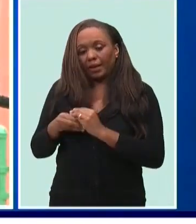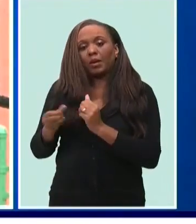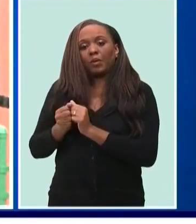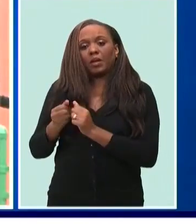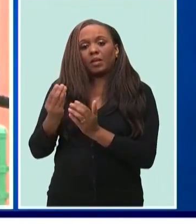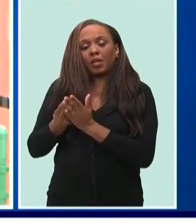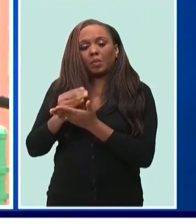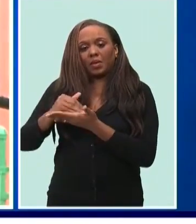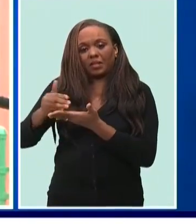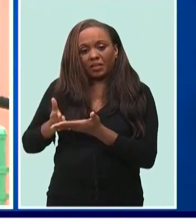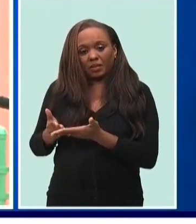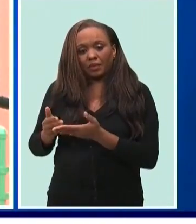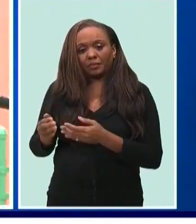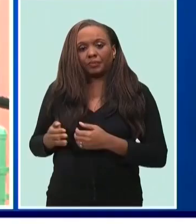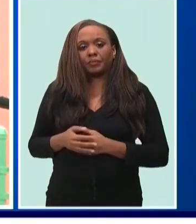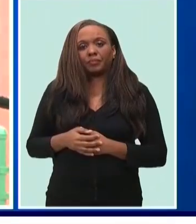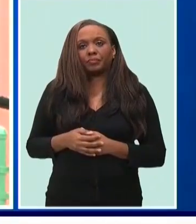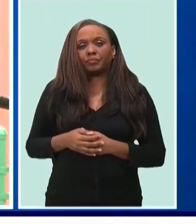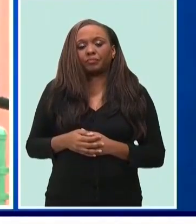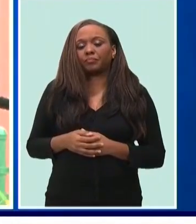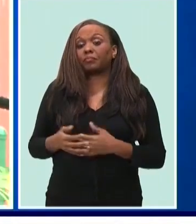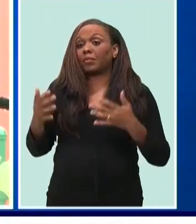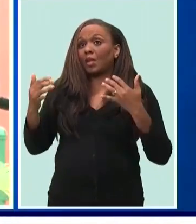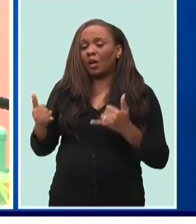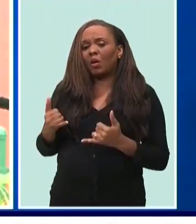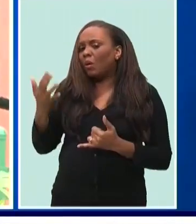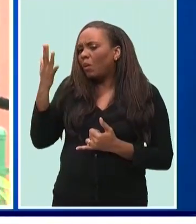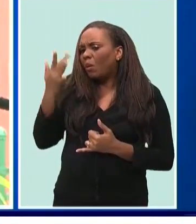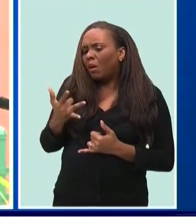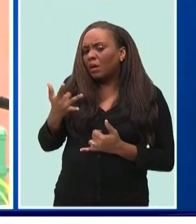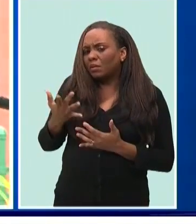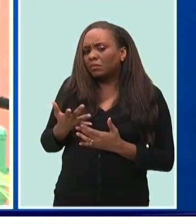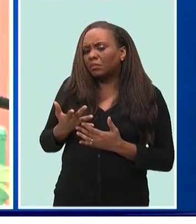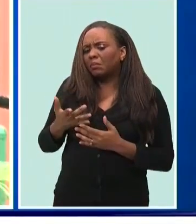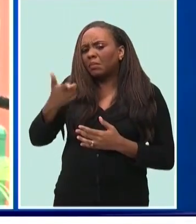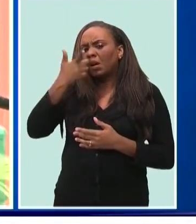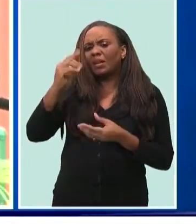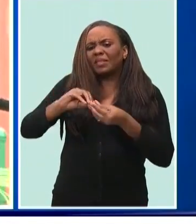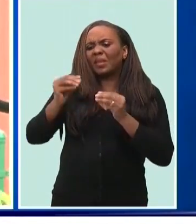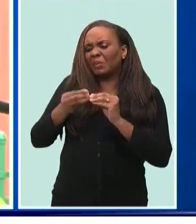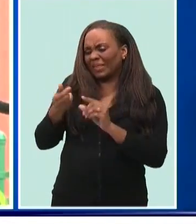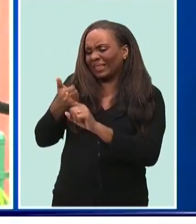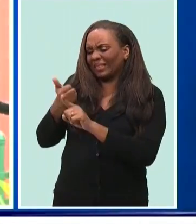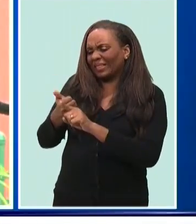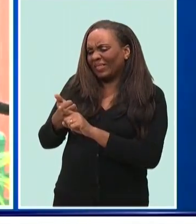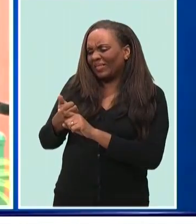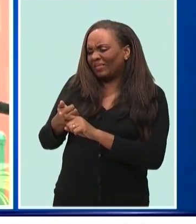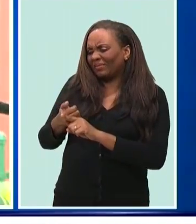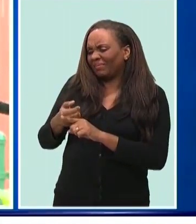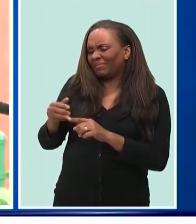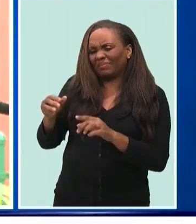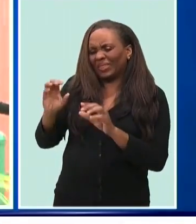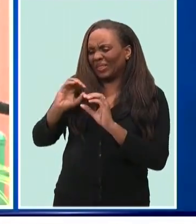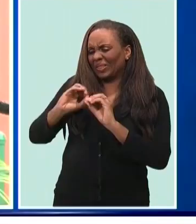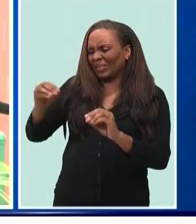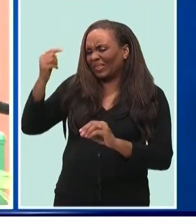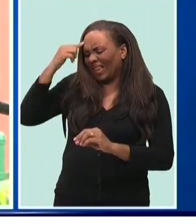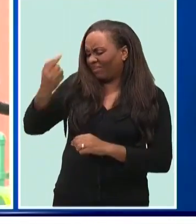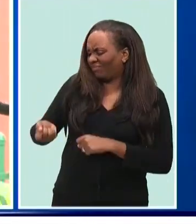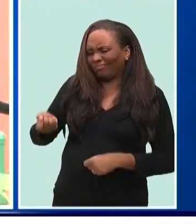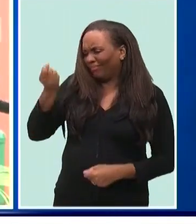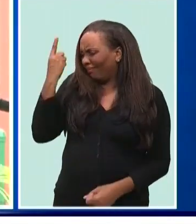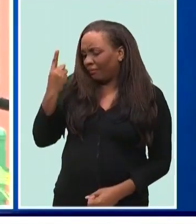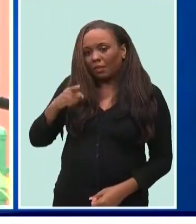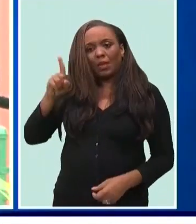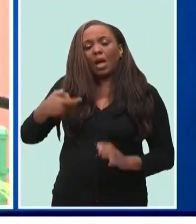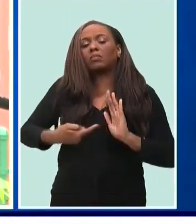is this, that numbers make no sense unless I can show the country and we can